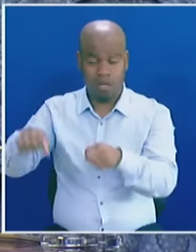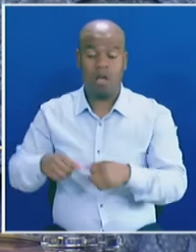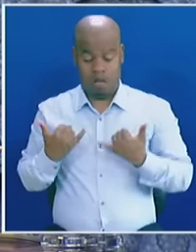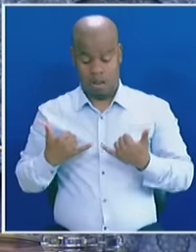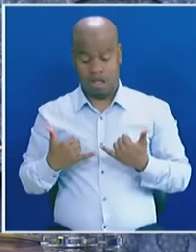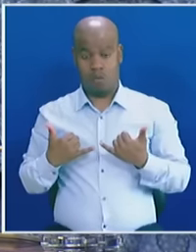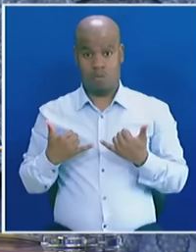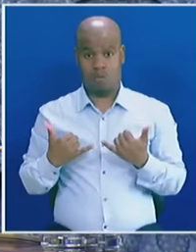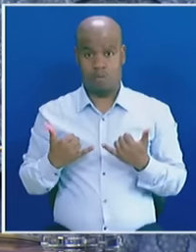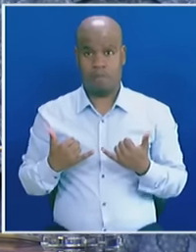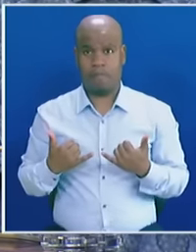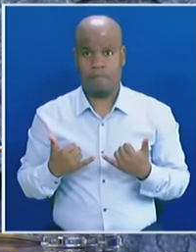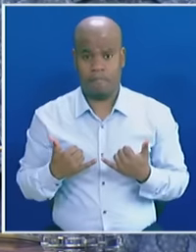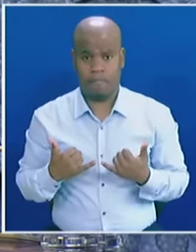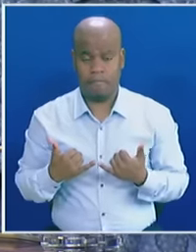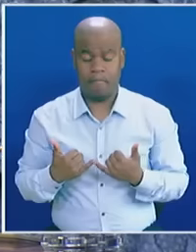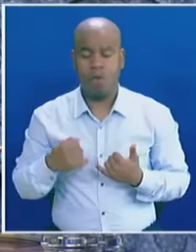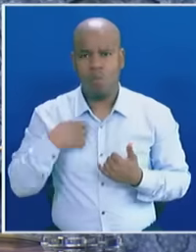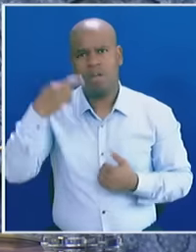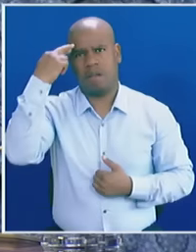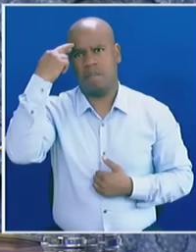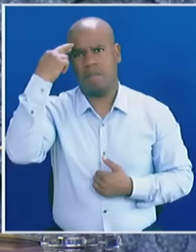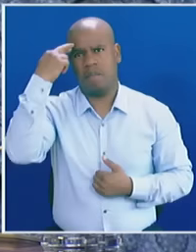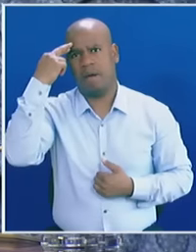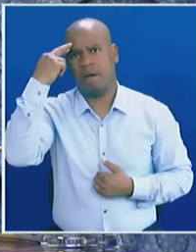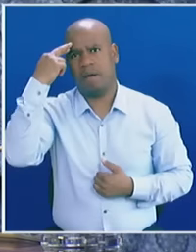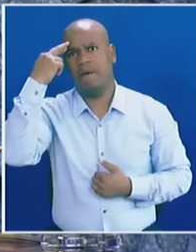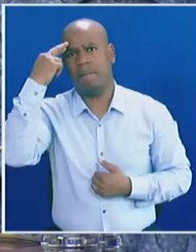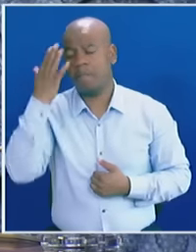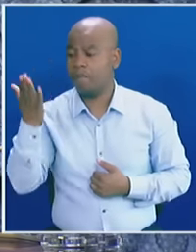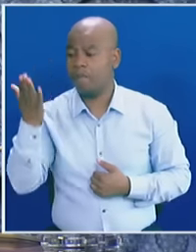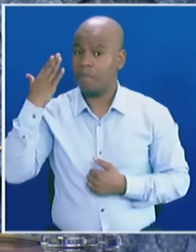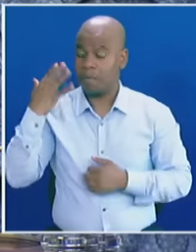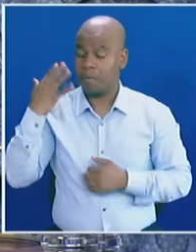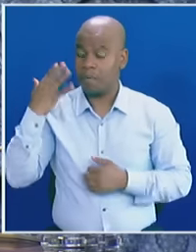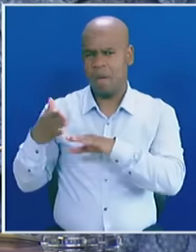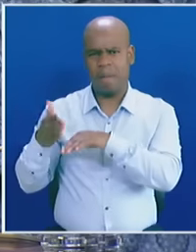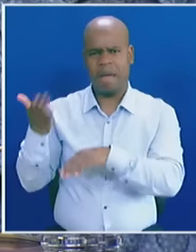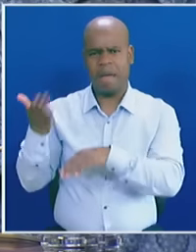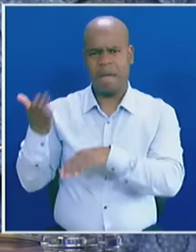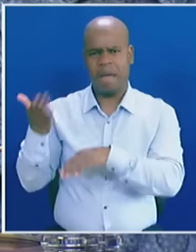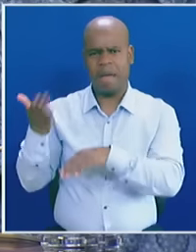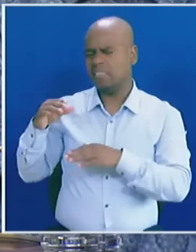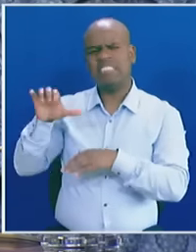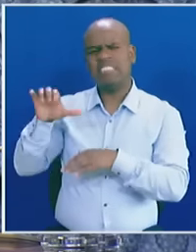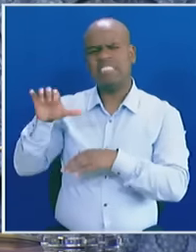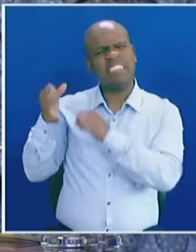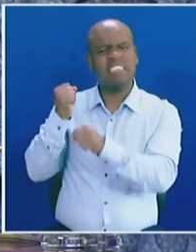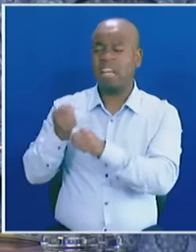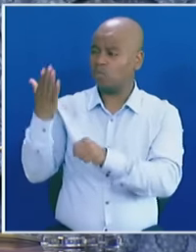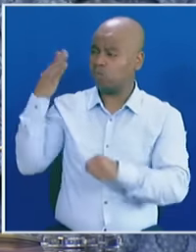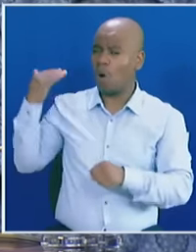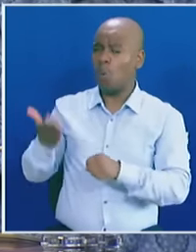now, we are reminded of the early 60s, when the racist, fascist regime of